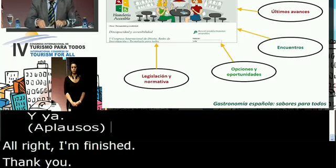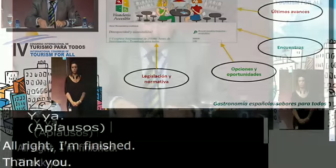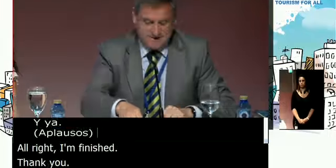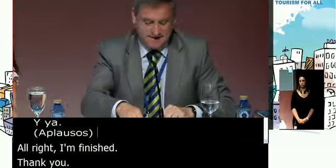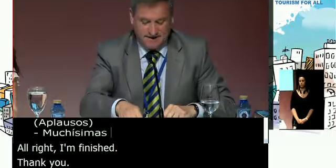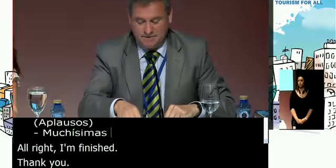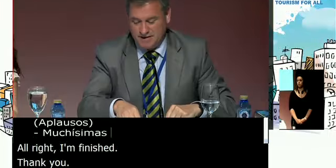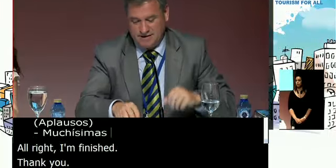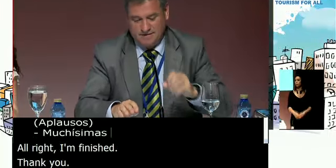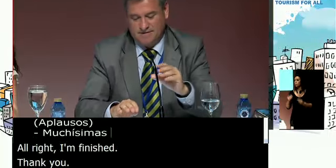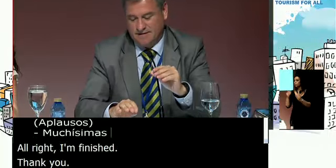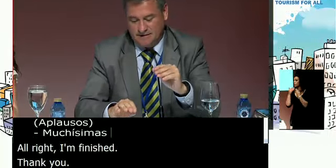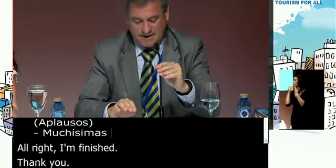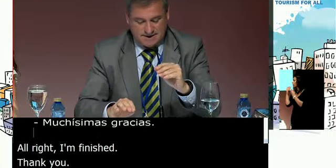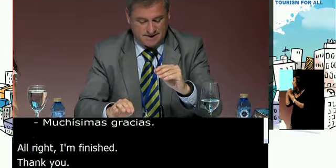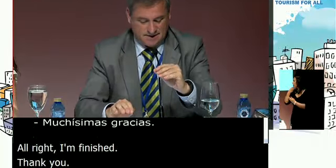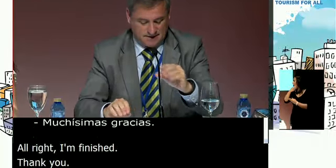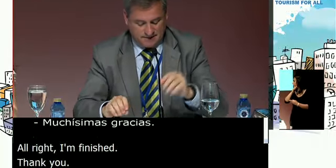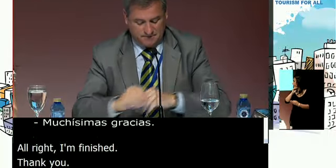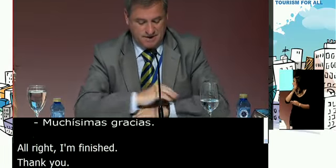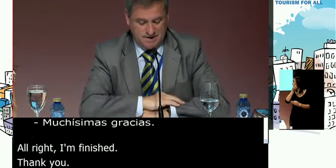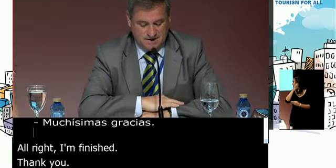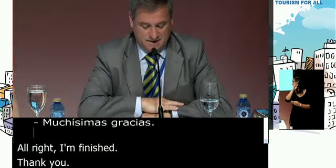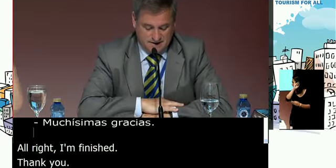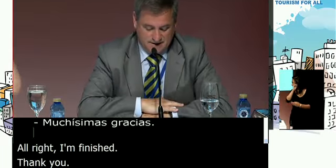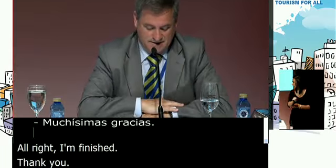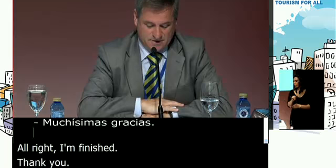Muchas gracias. Thank you, Beatriz.